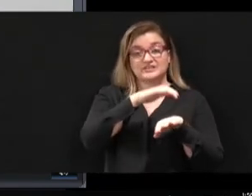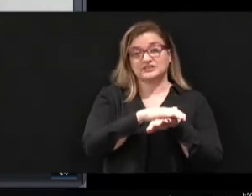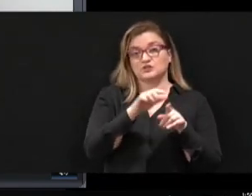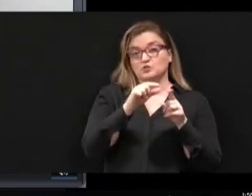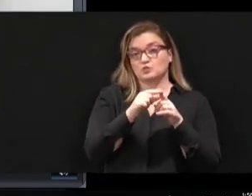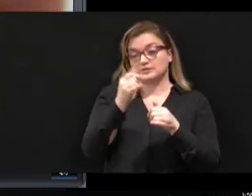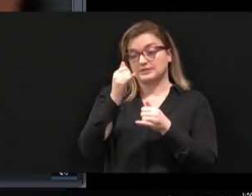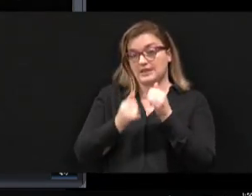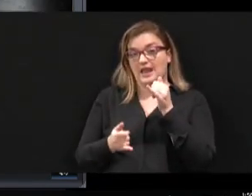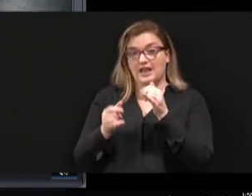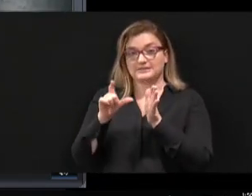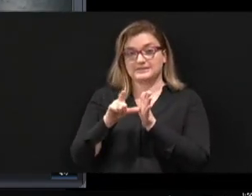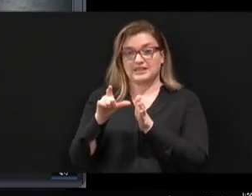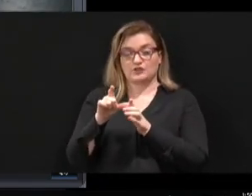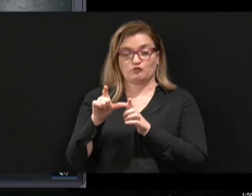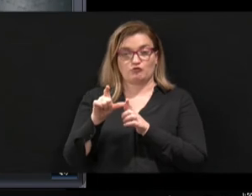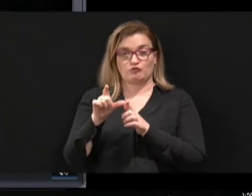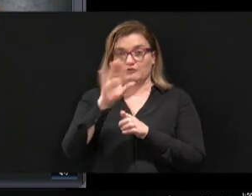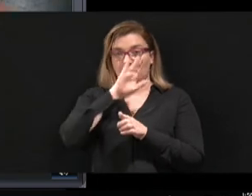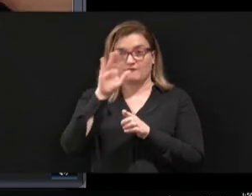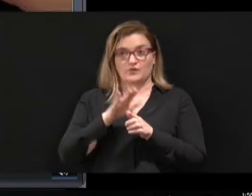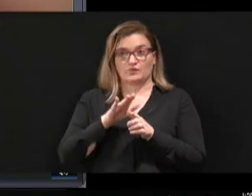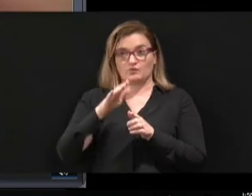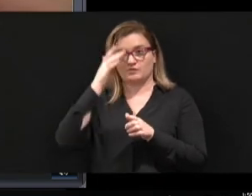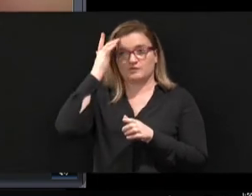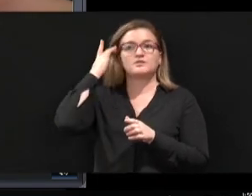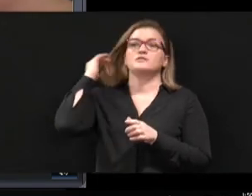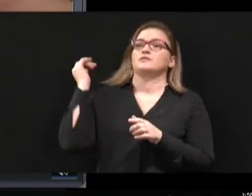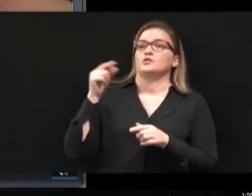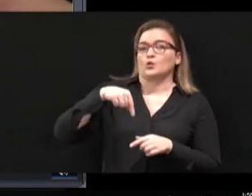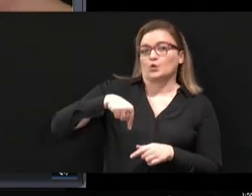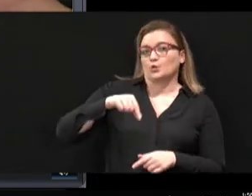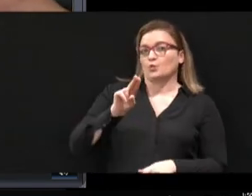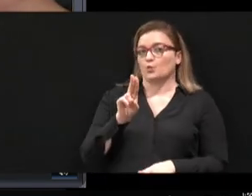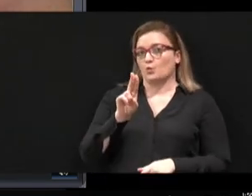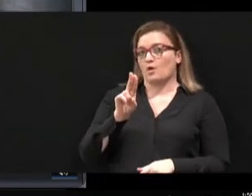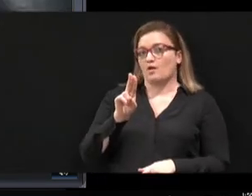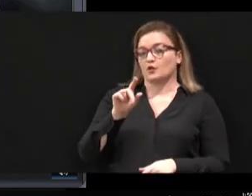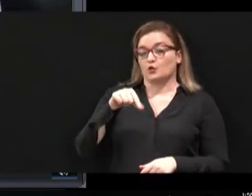J is never an English word's last letter. Qua.